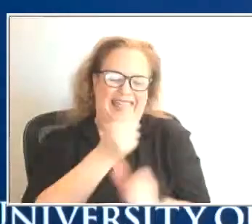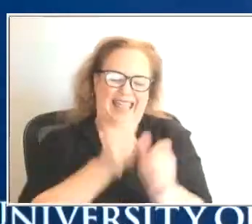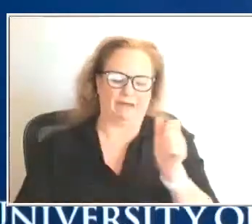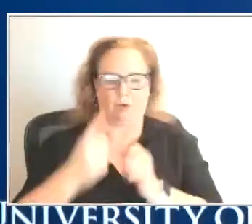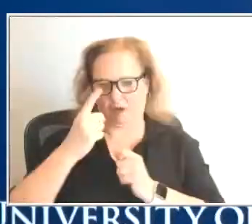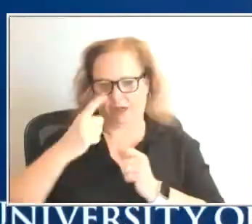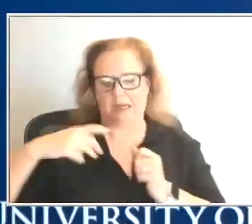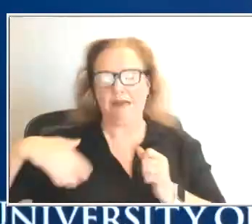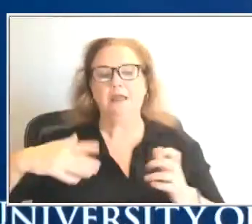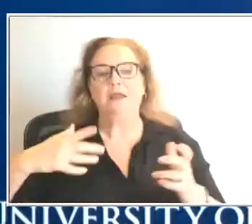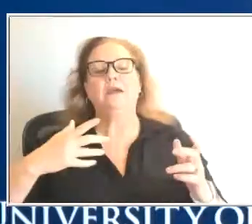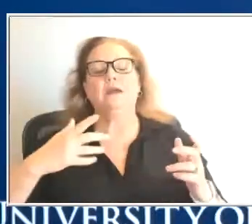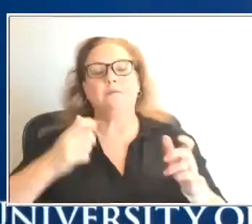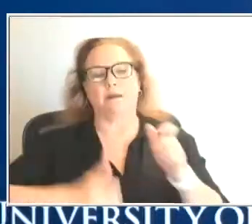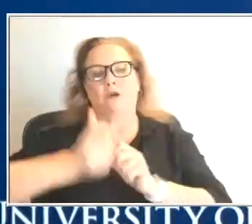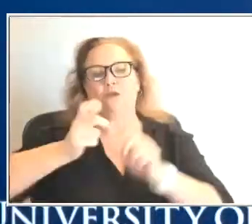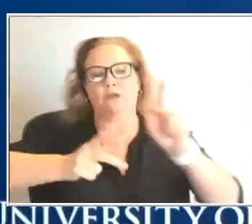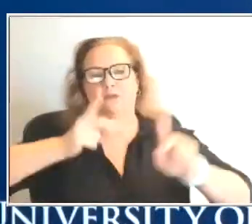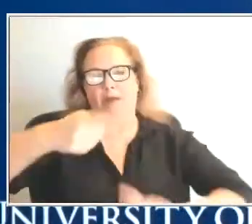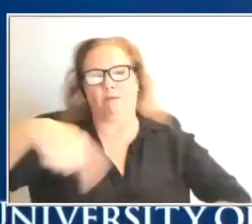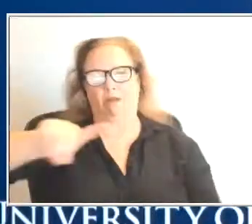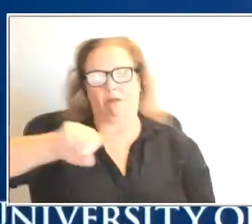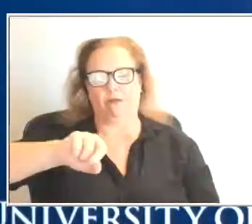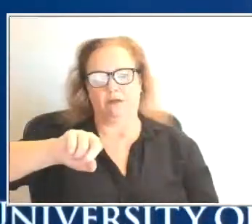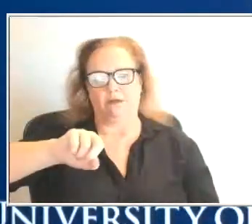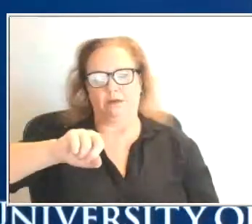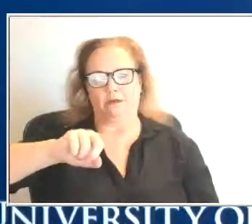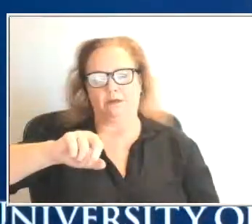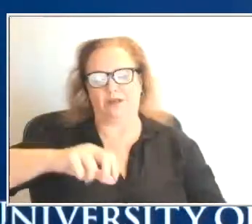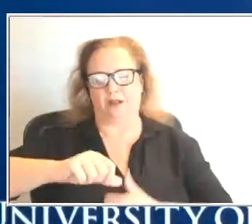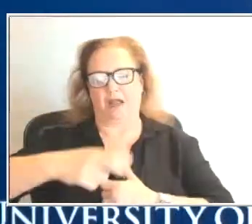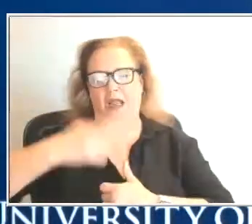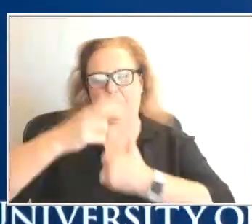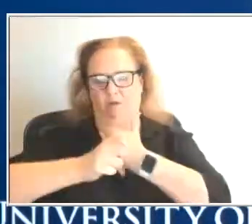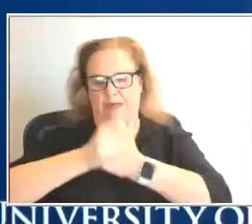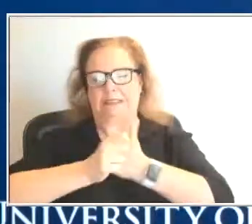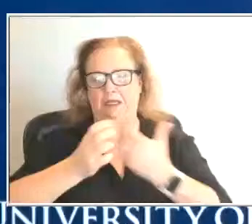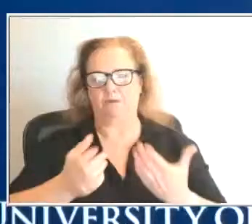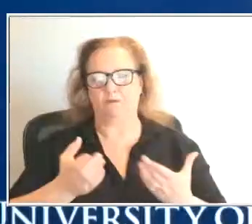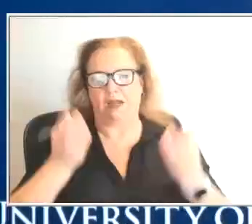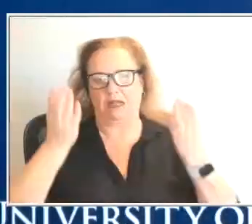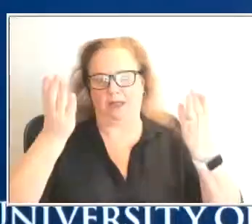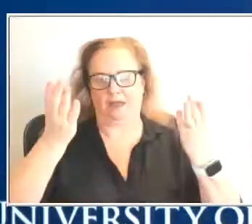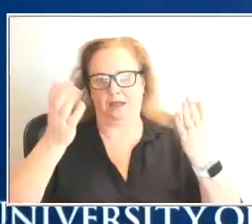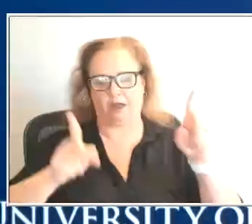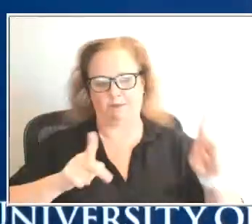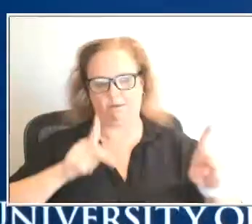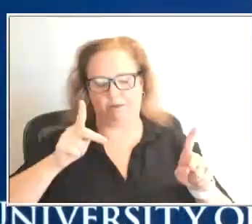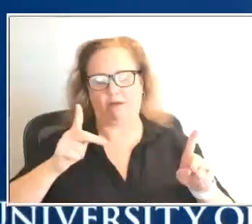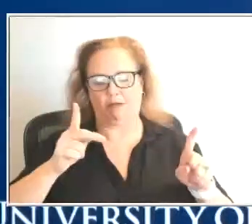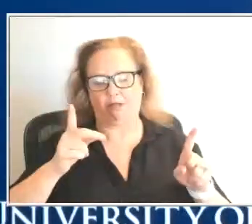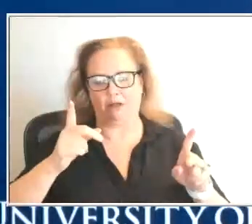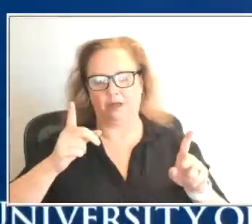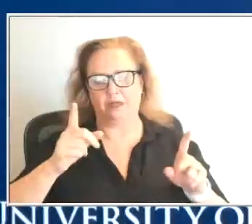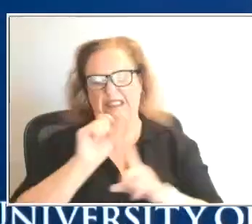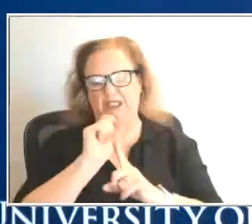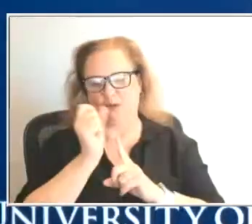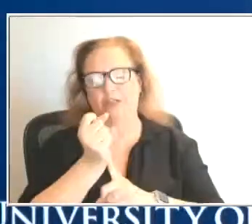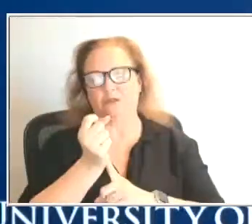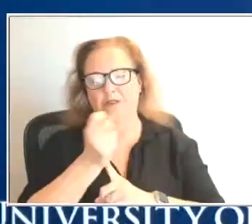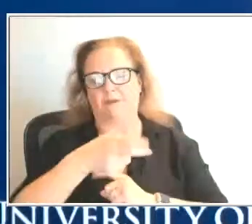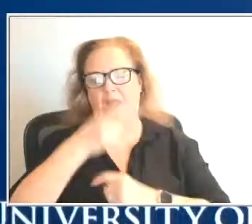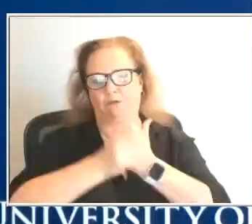for most of those people who are, it's recommended, it is just people at high-risk situations,